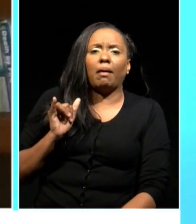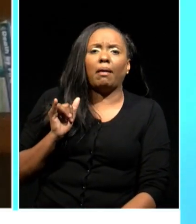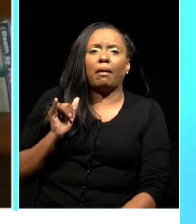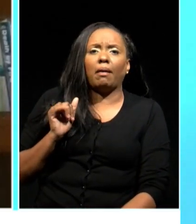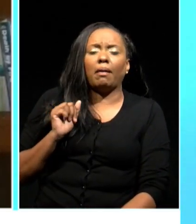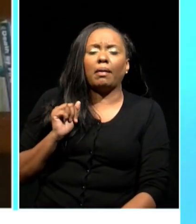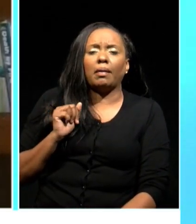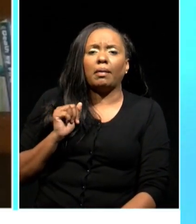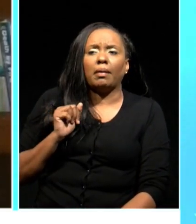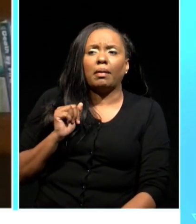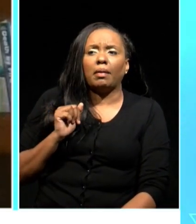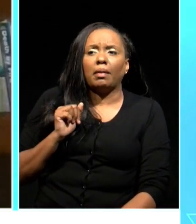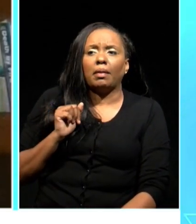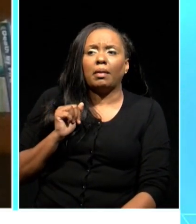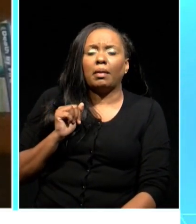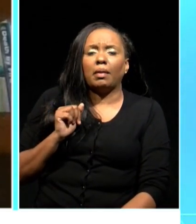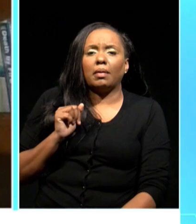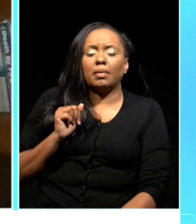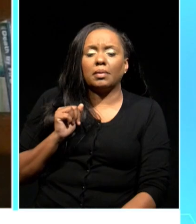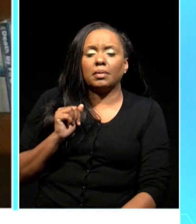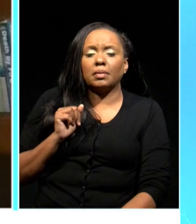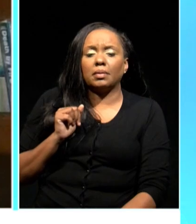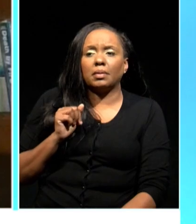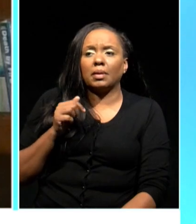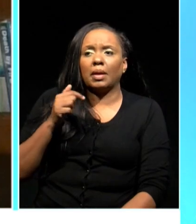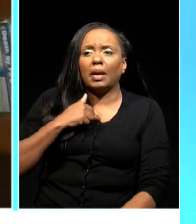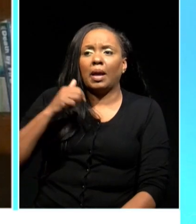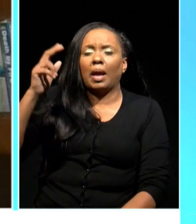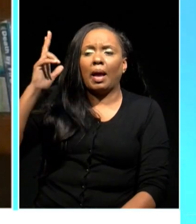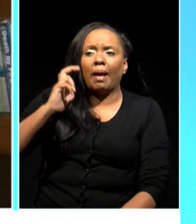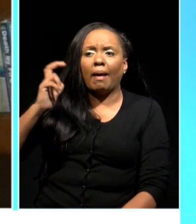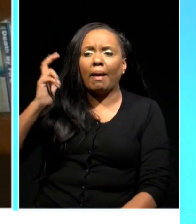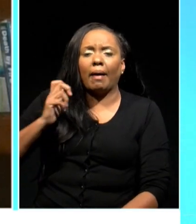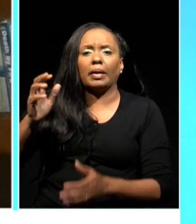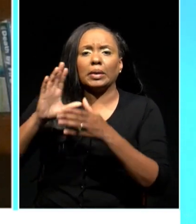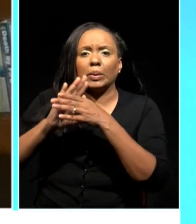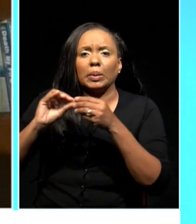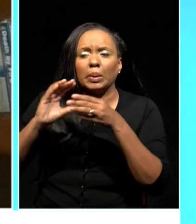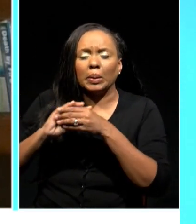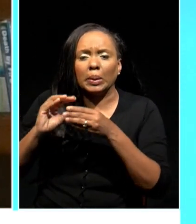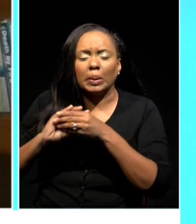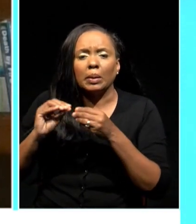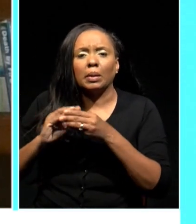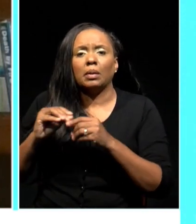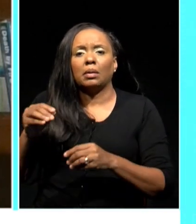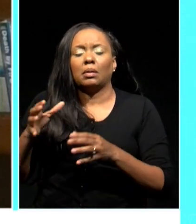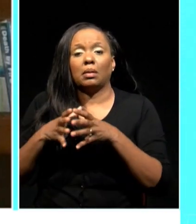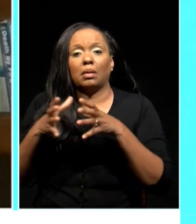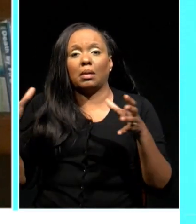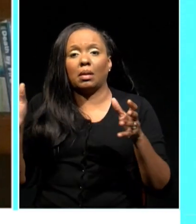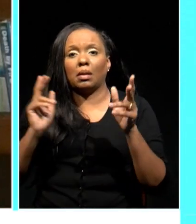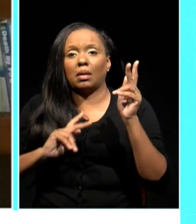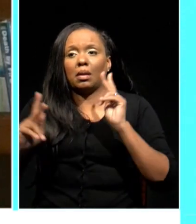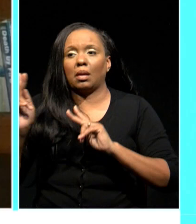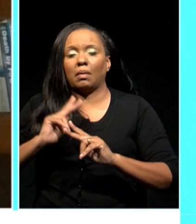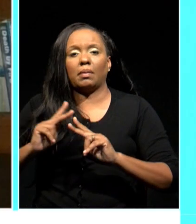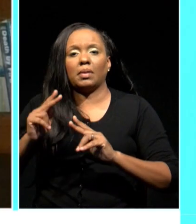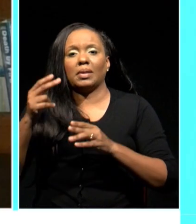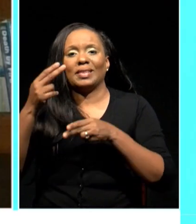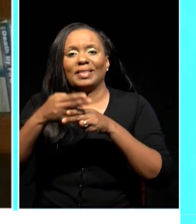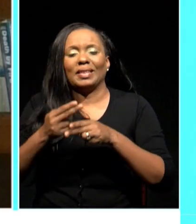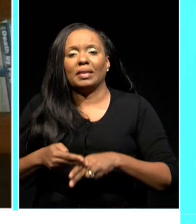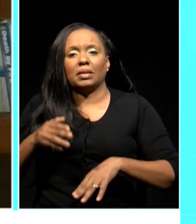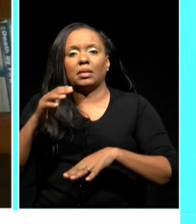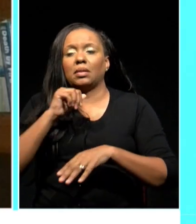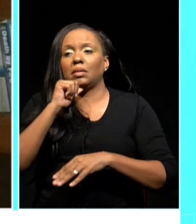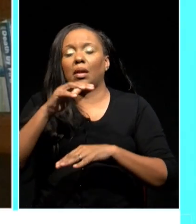officials who were involved in the campaign, I'm hearing some stories that a number of people found themselves not on the list. And